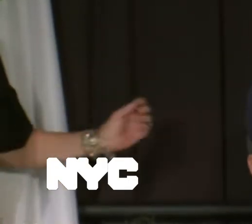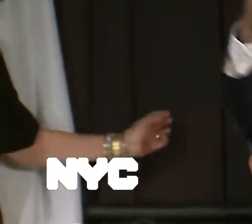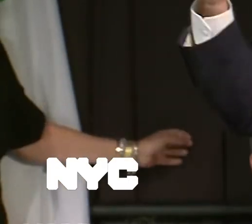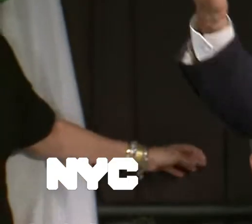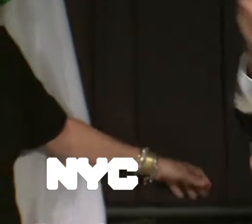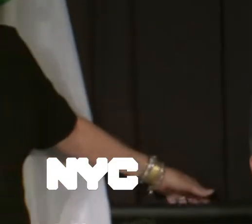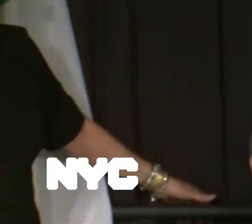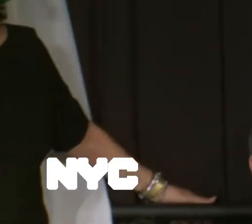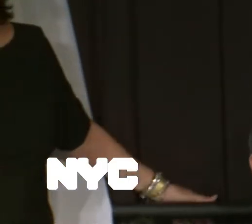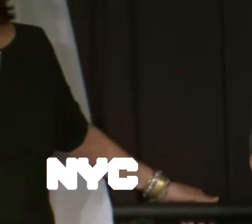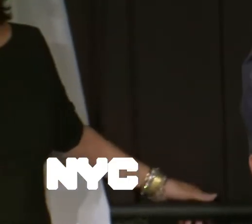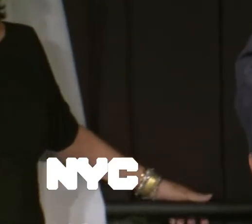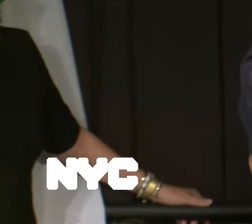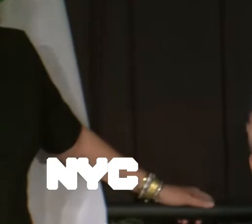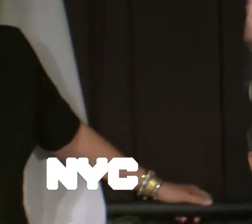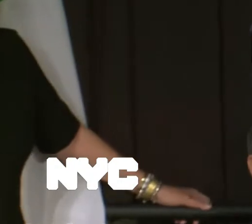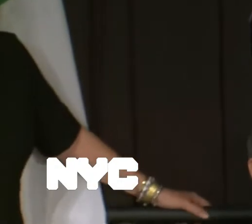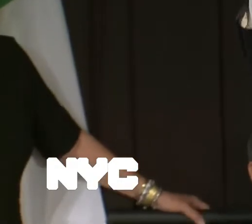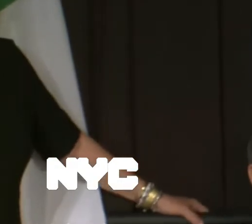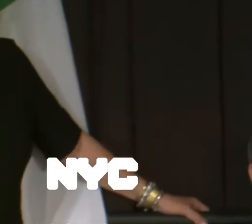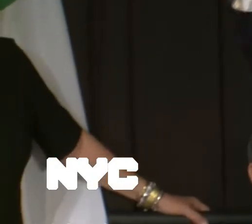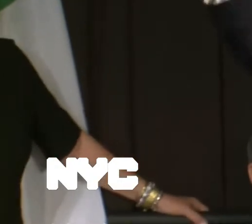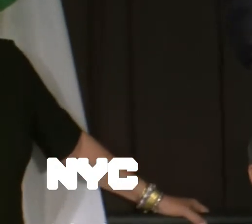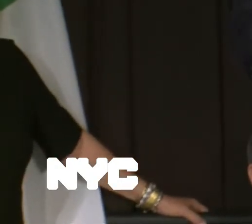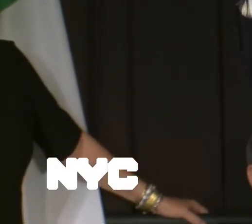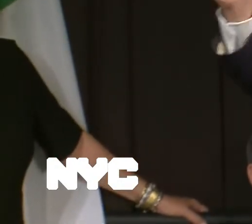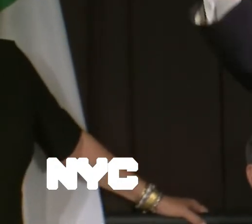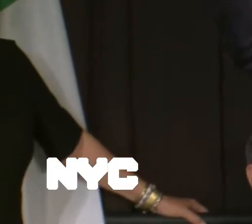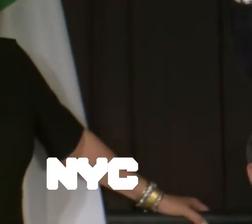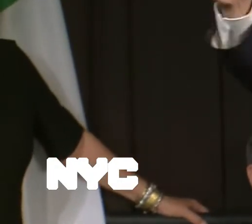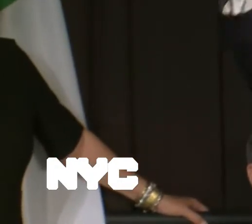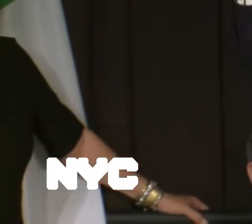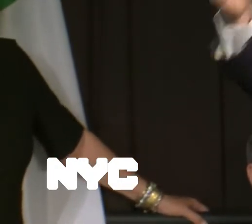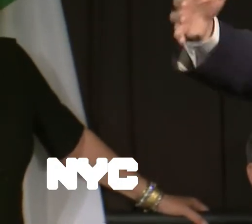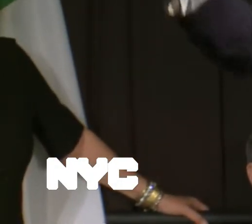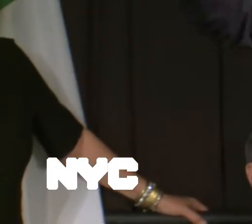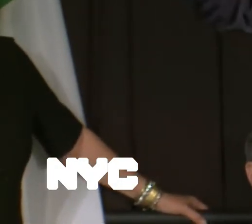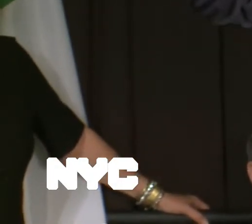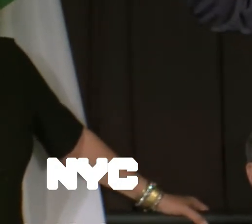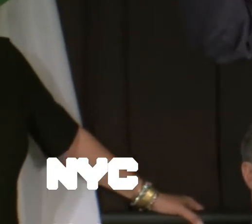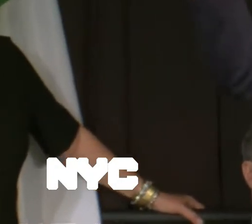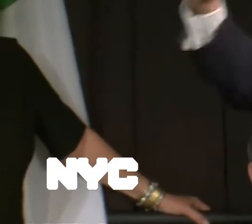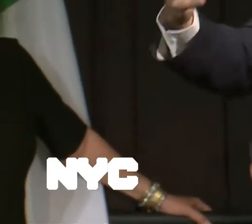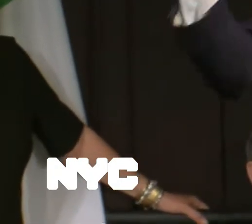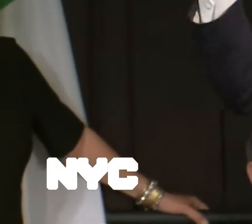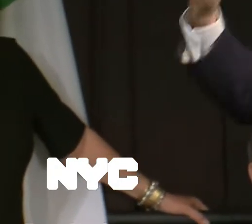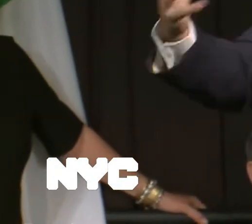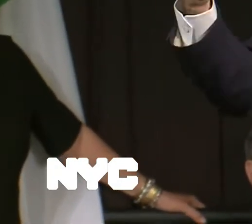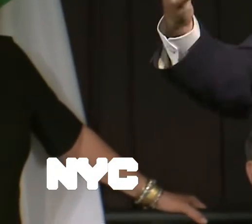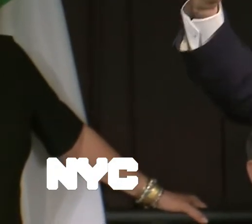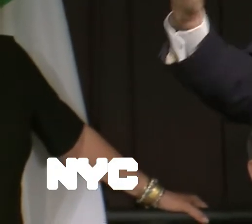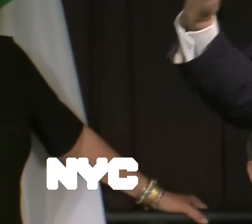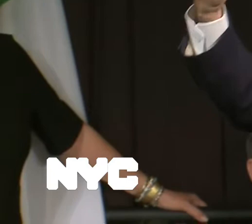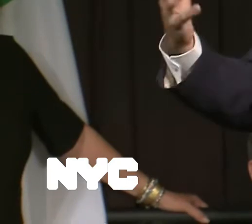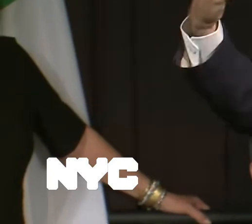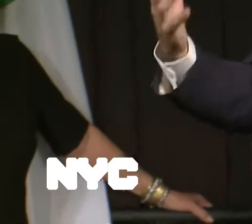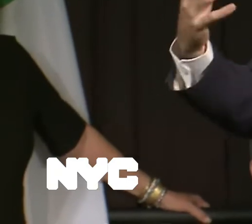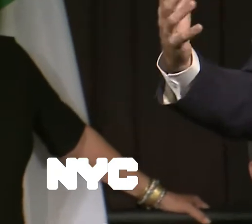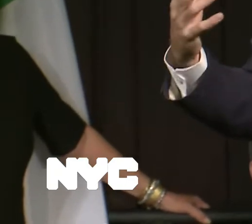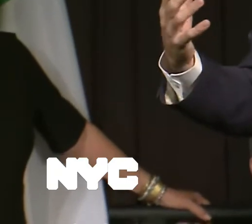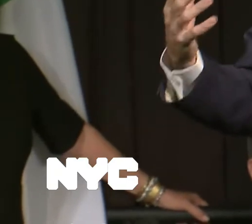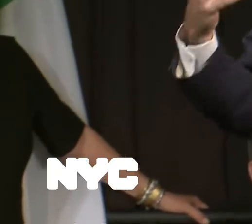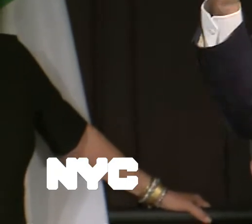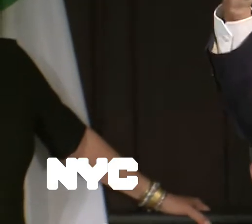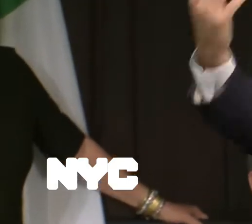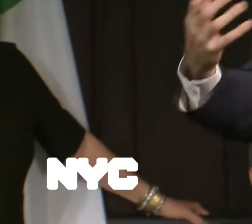Now, one thing we can say, my friends, no one has to question how much Italians have shaped New York City, right?